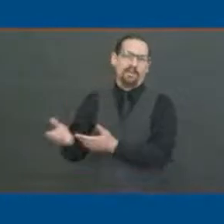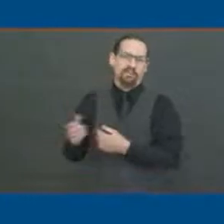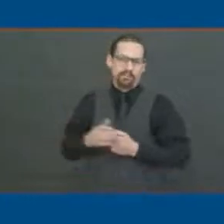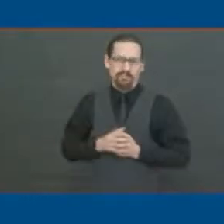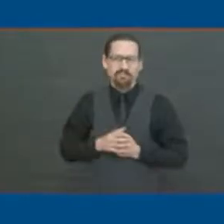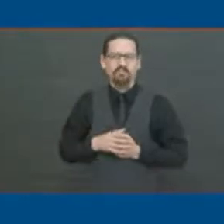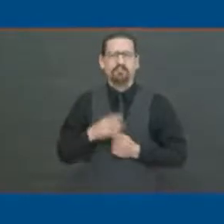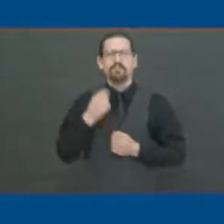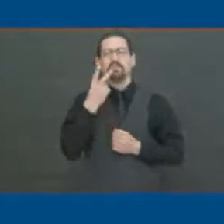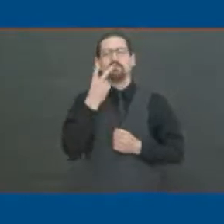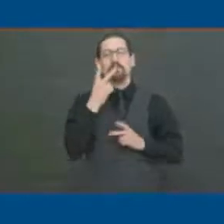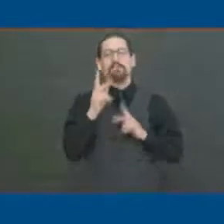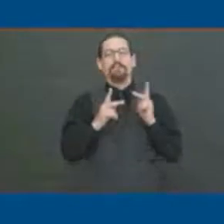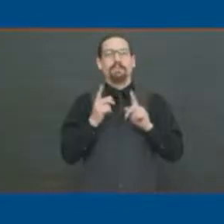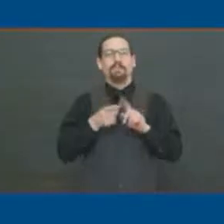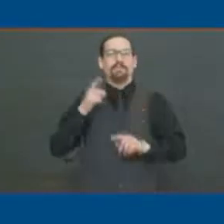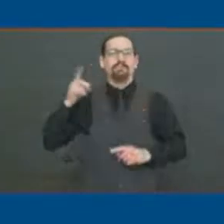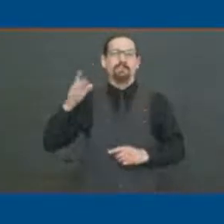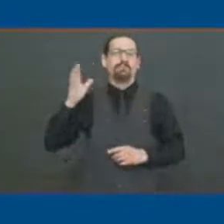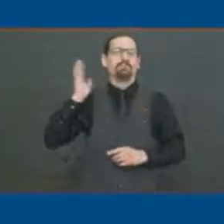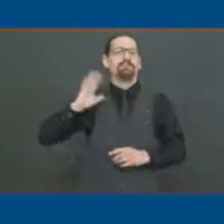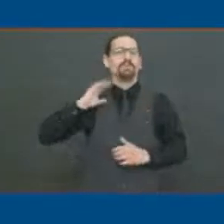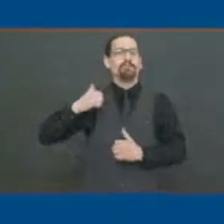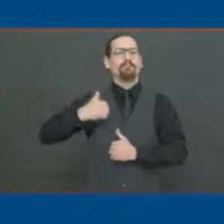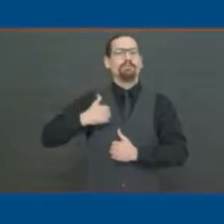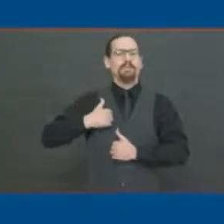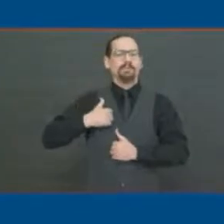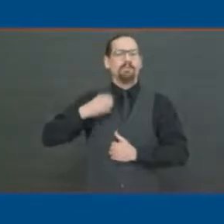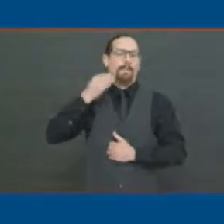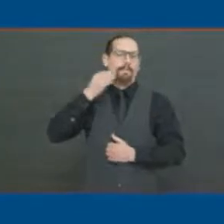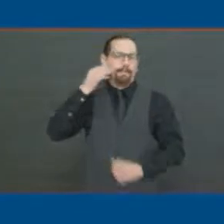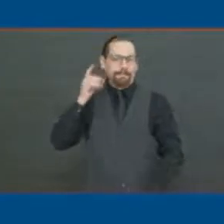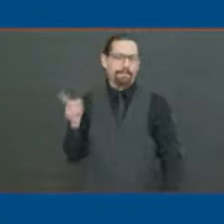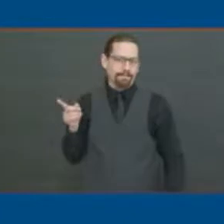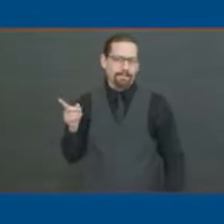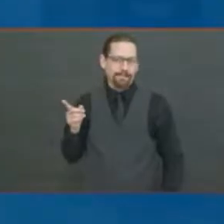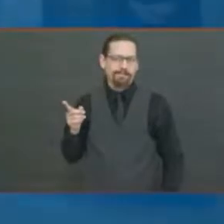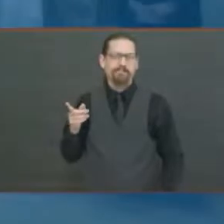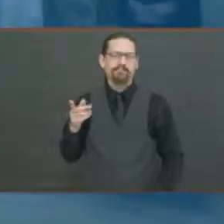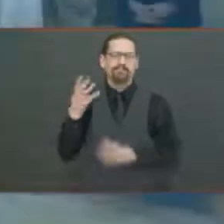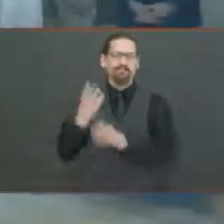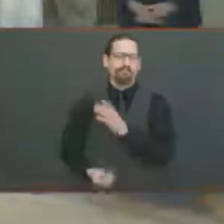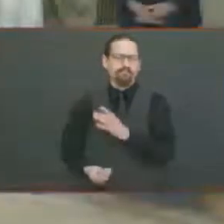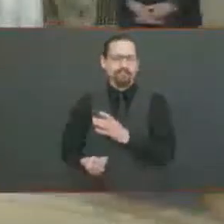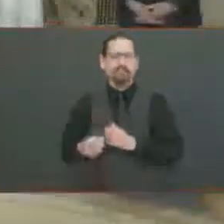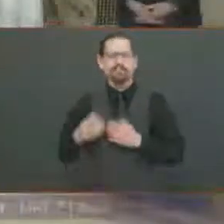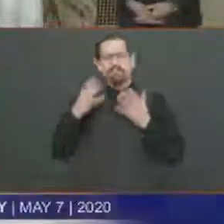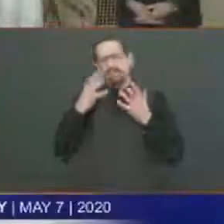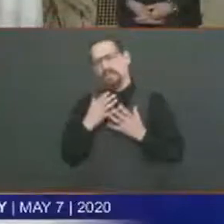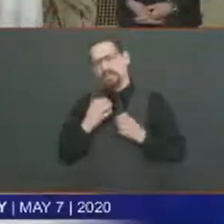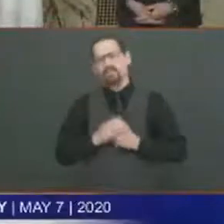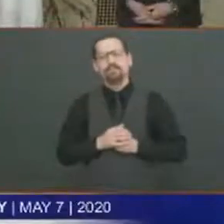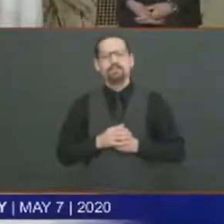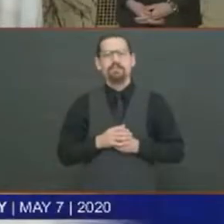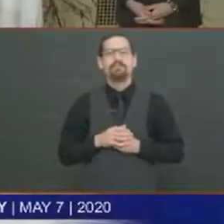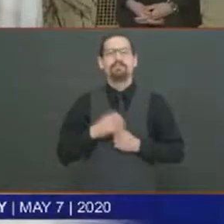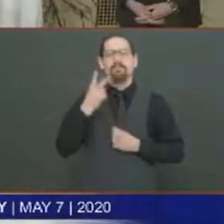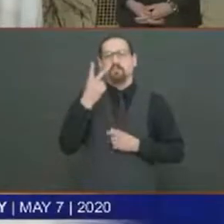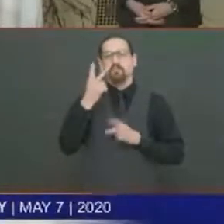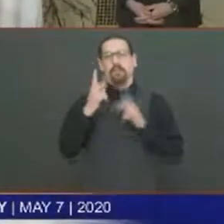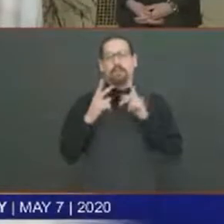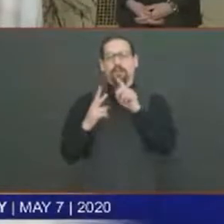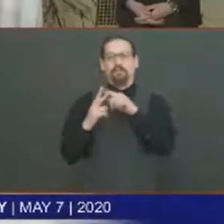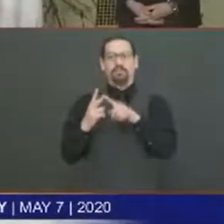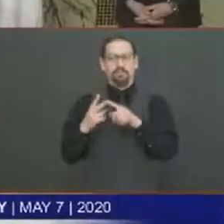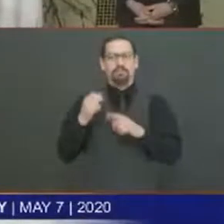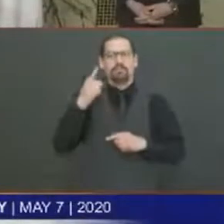at the Rhode Island Veterans Home. Both of these residents at the Vets Home were in their